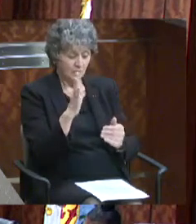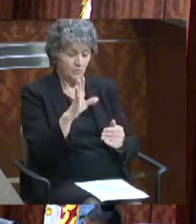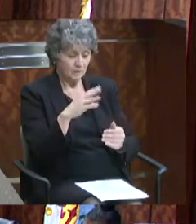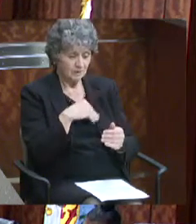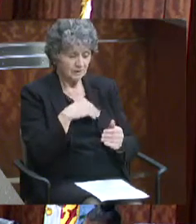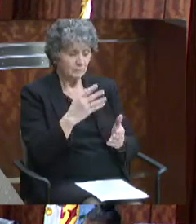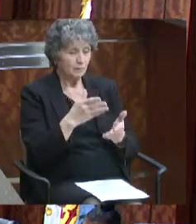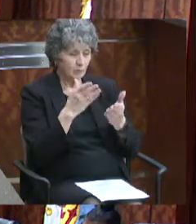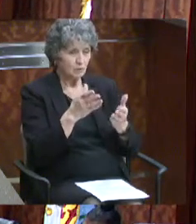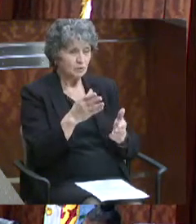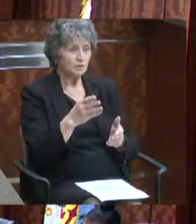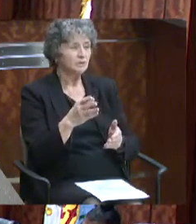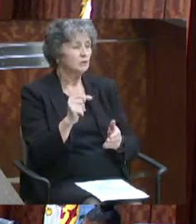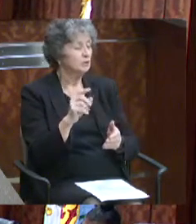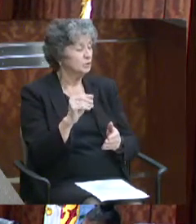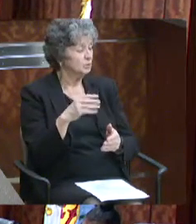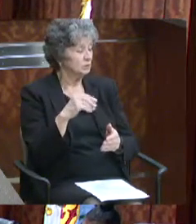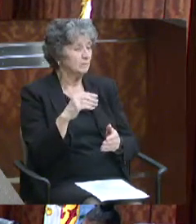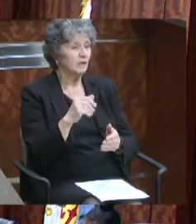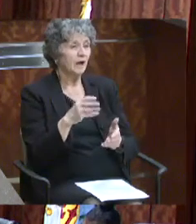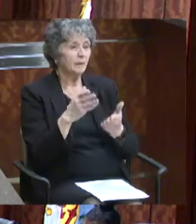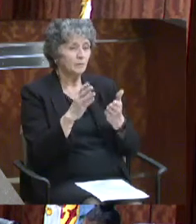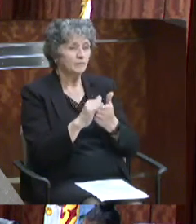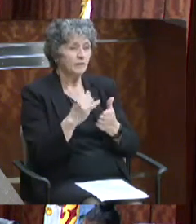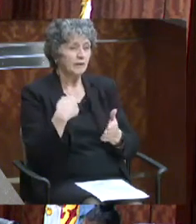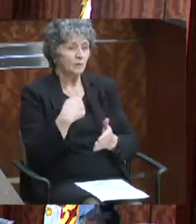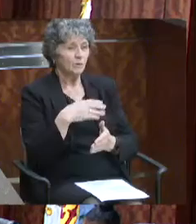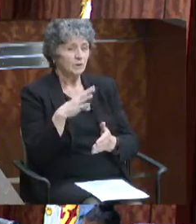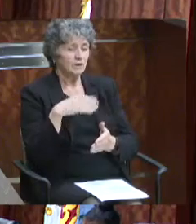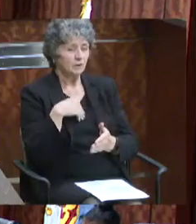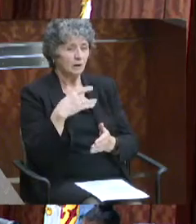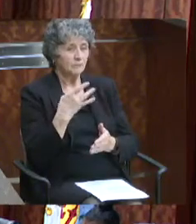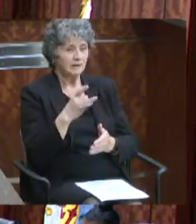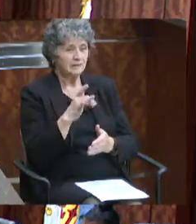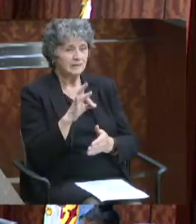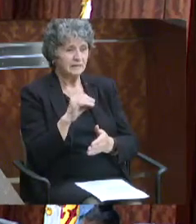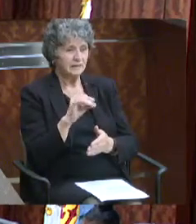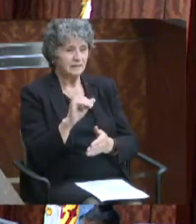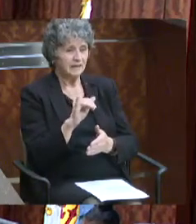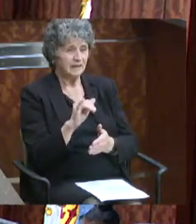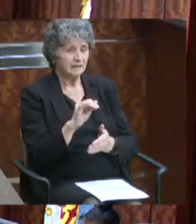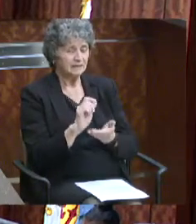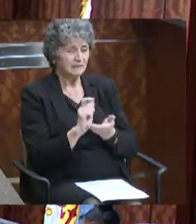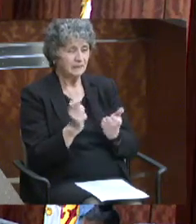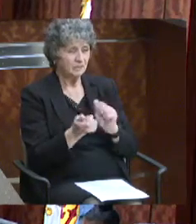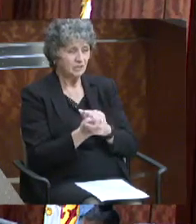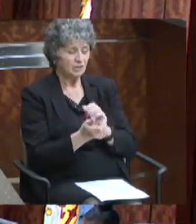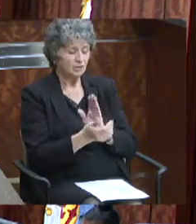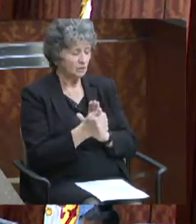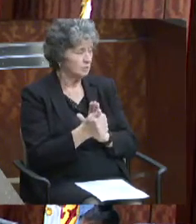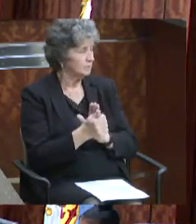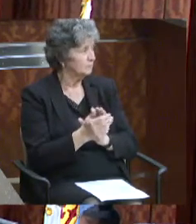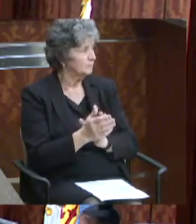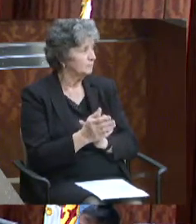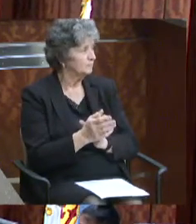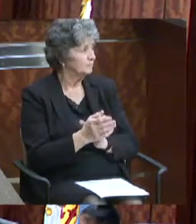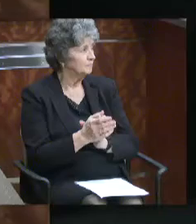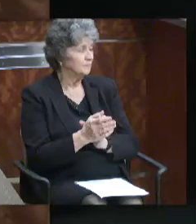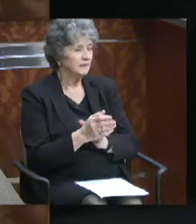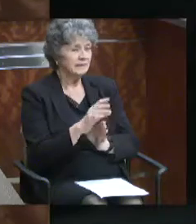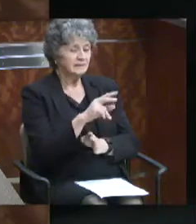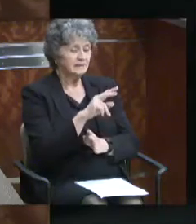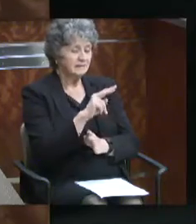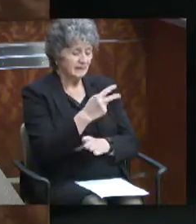Mr. President, I move that we adopt ordinance number 1880 as amended. Thank you. Do I have a